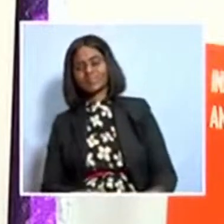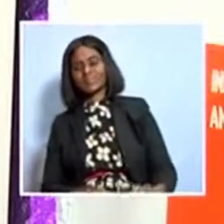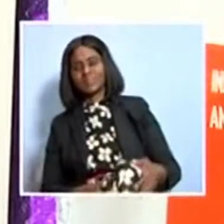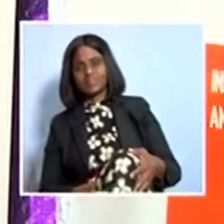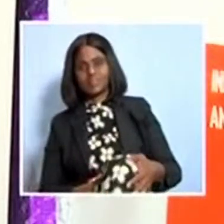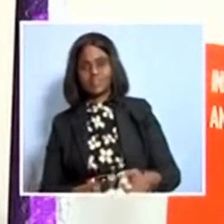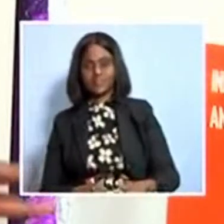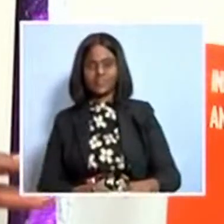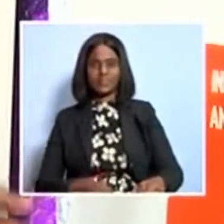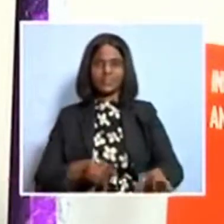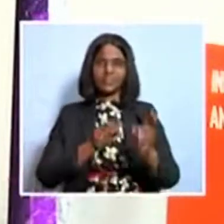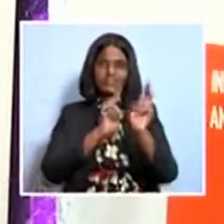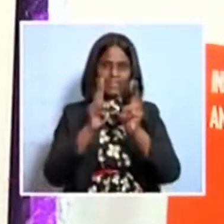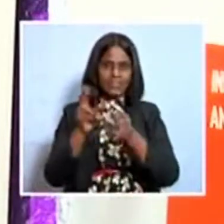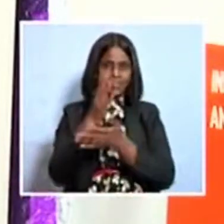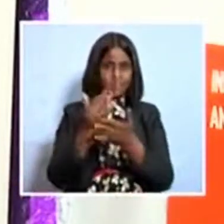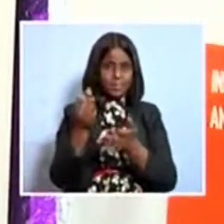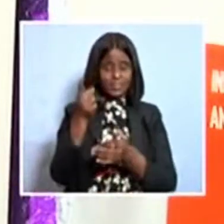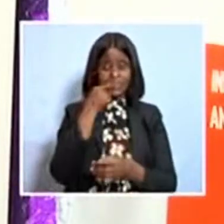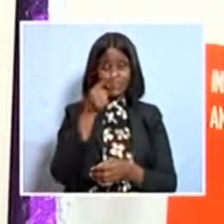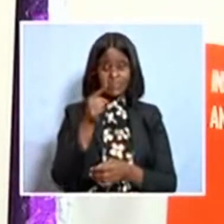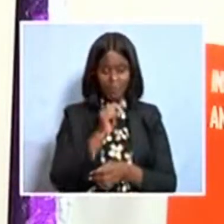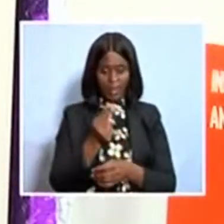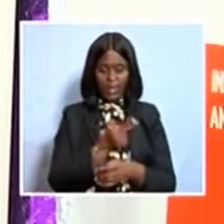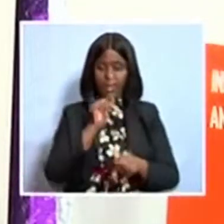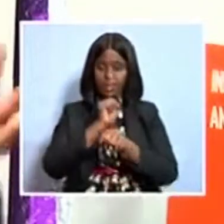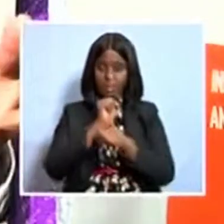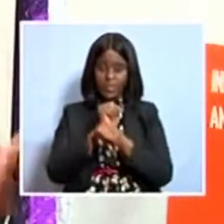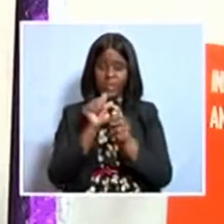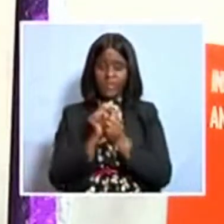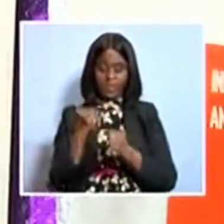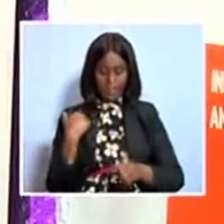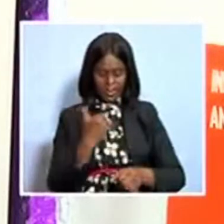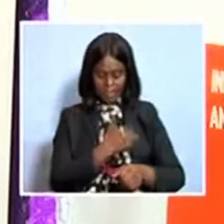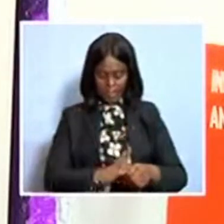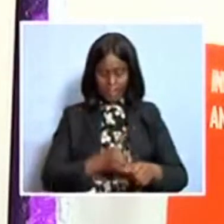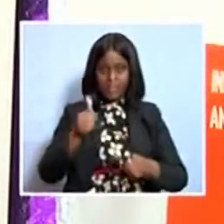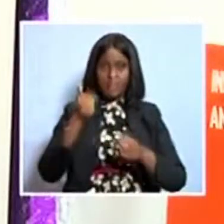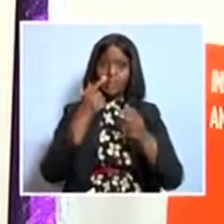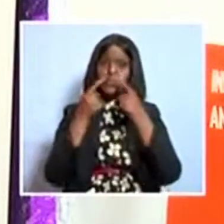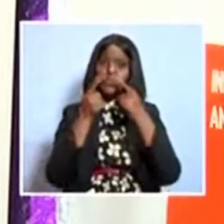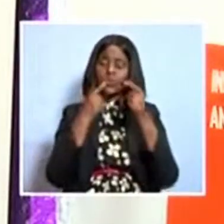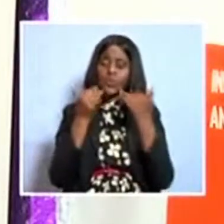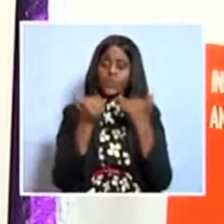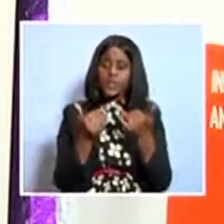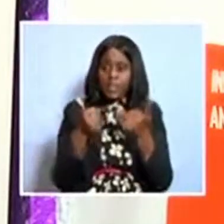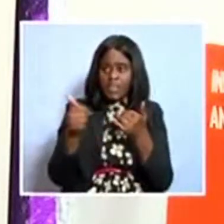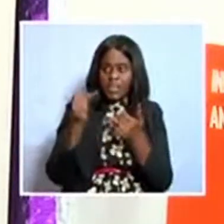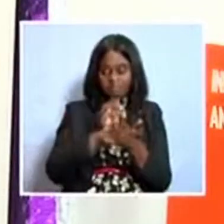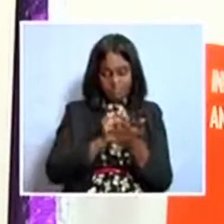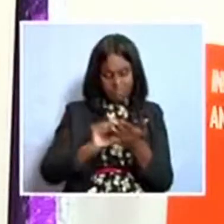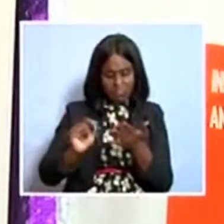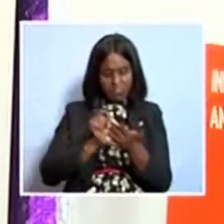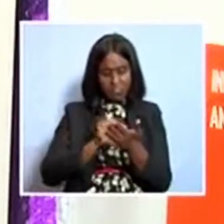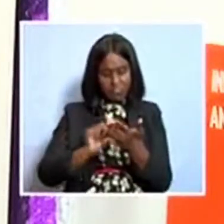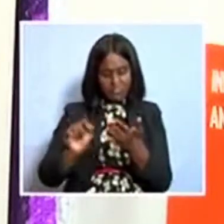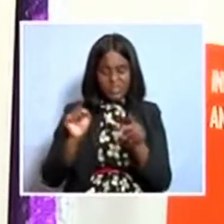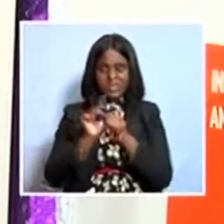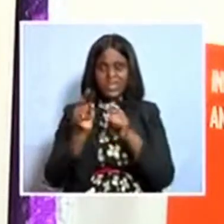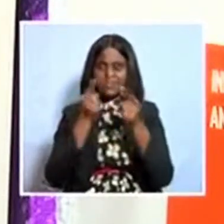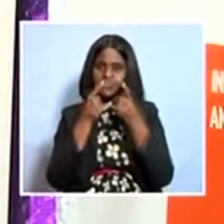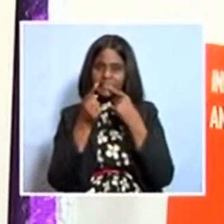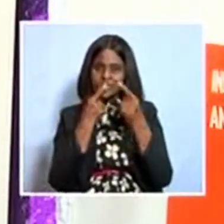to somebody saying we partner with the Chinese. I know you did talk about it, that you've been writing and negotiating